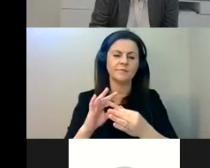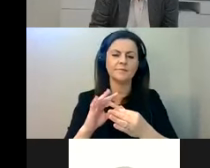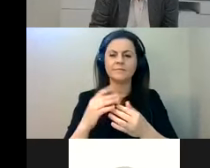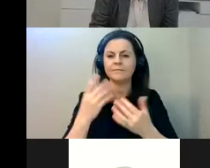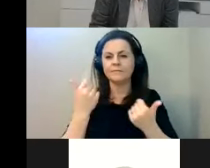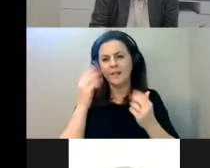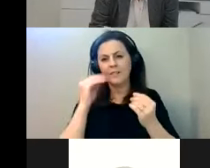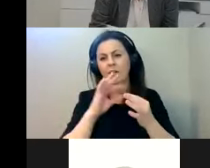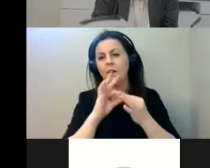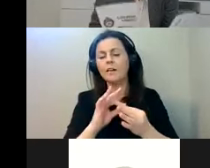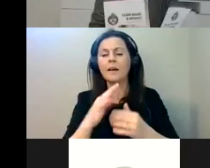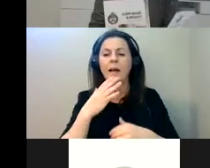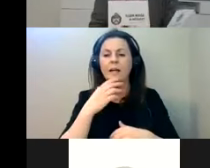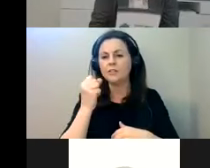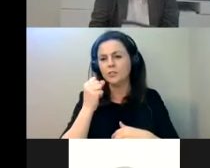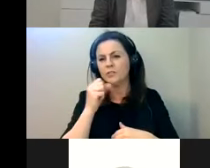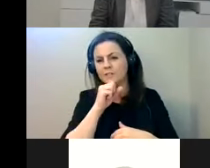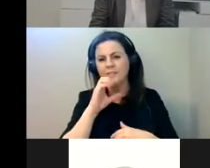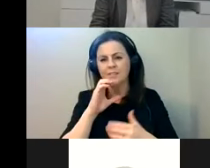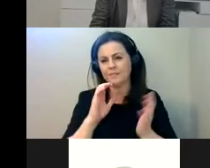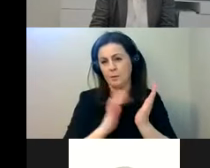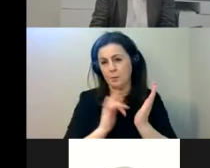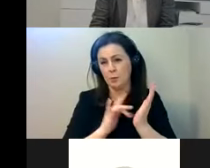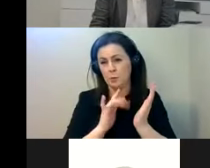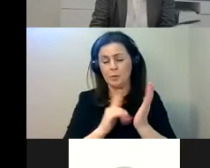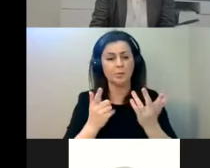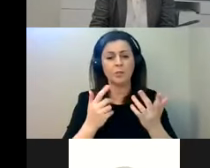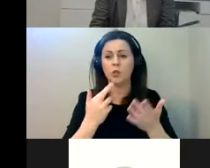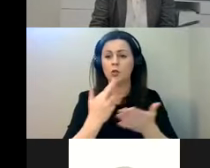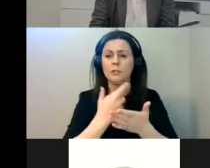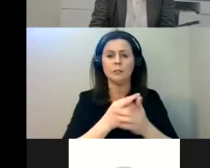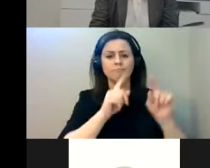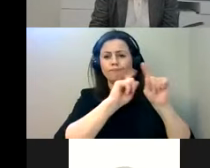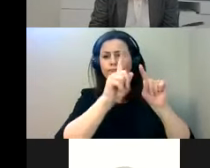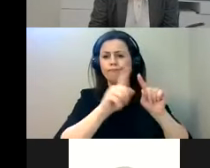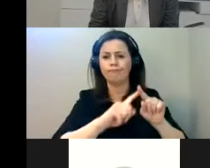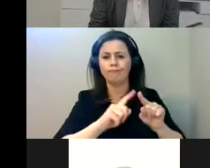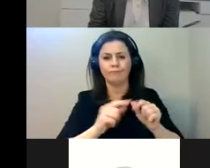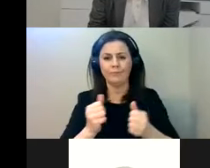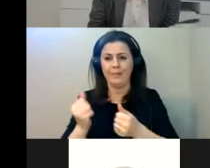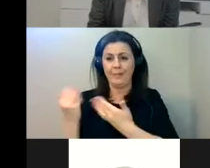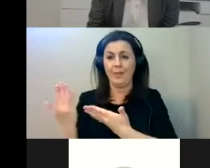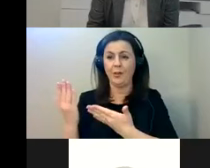potential elder abuse. So all of those resources are up there on our website, and